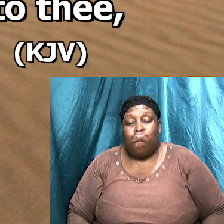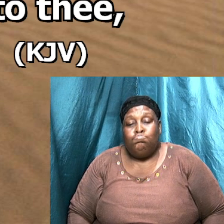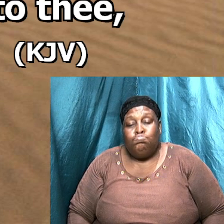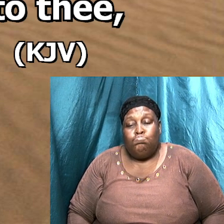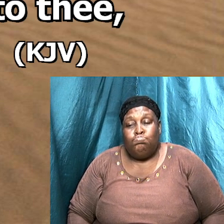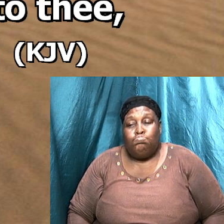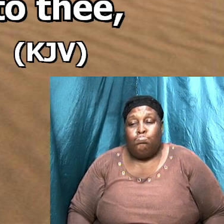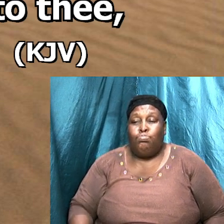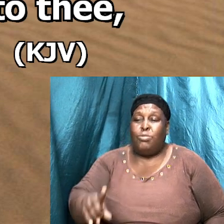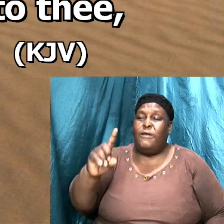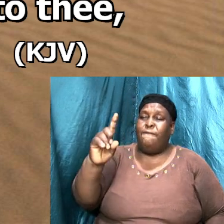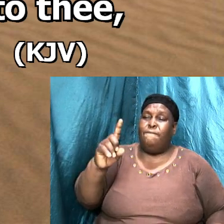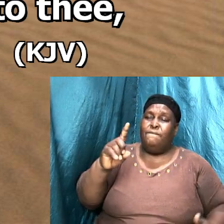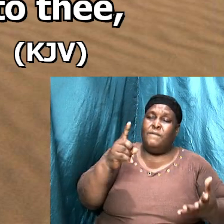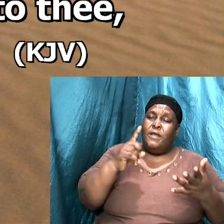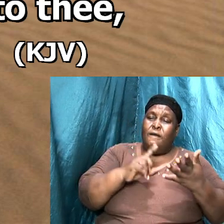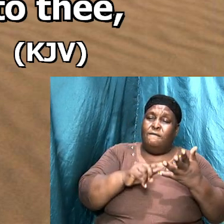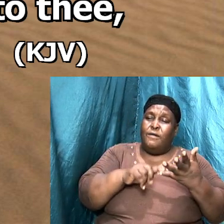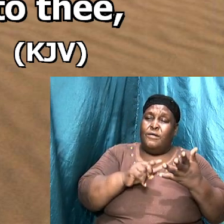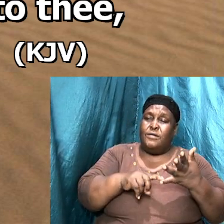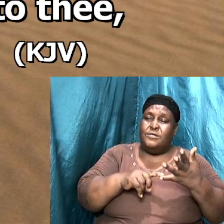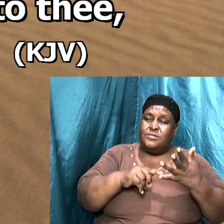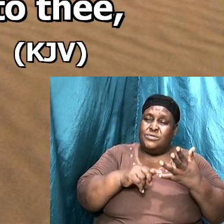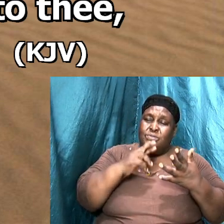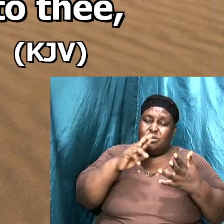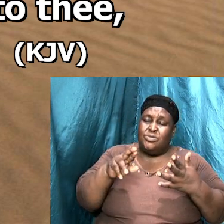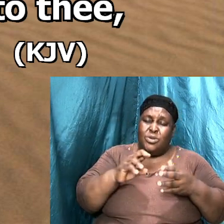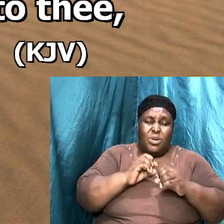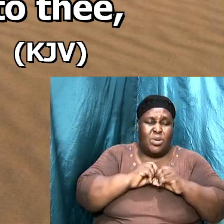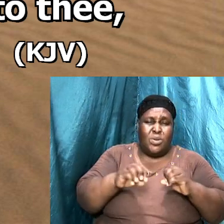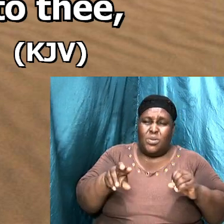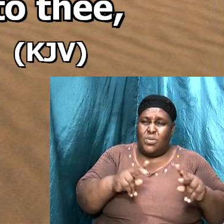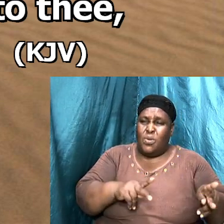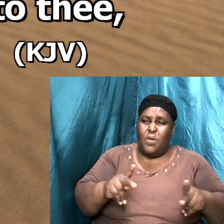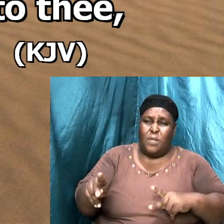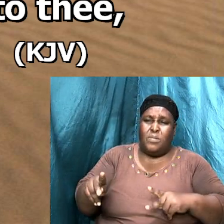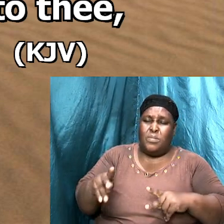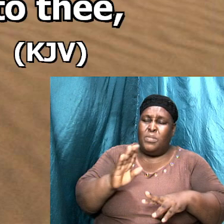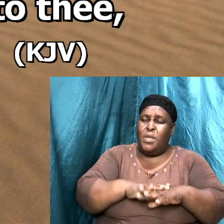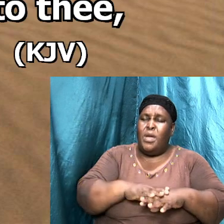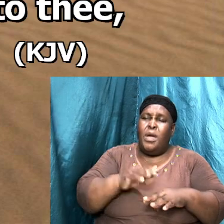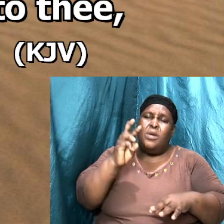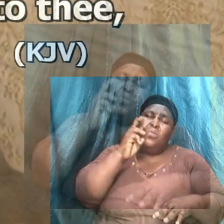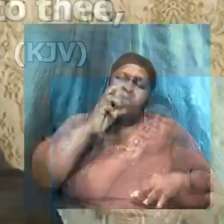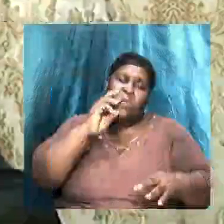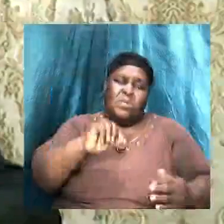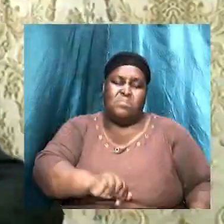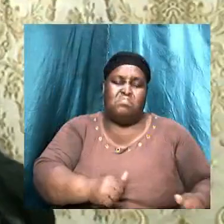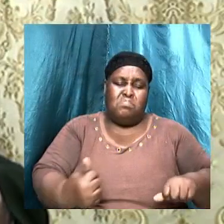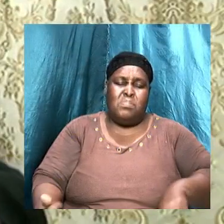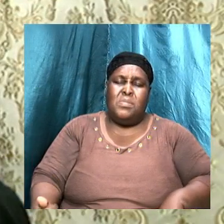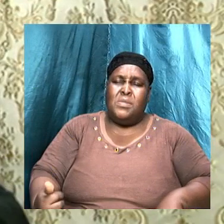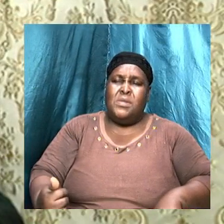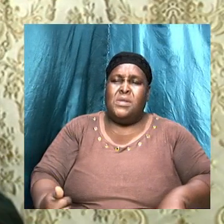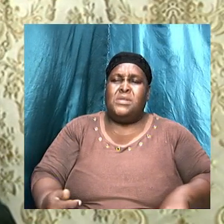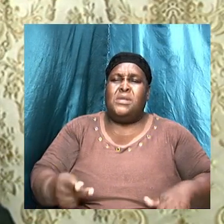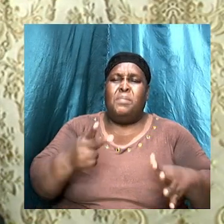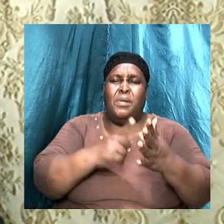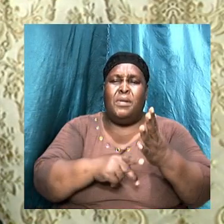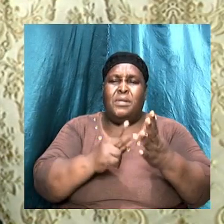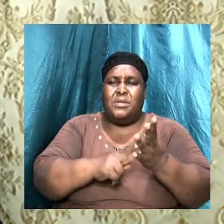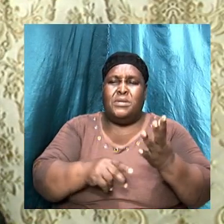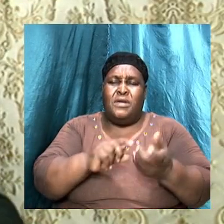So the verse we read does not only place emphasis on water baptism as a part of the conversion